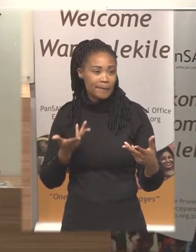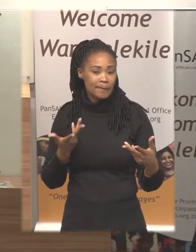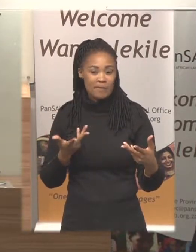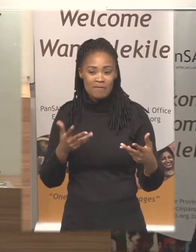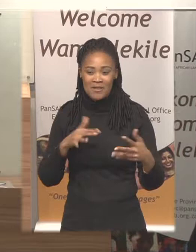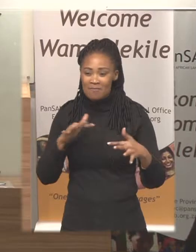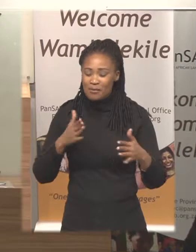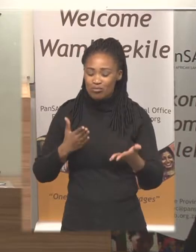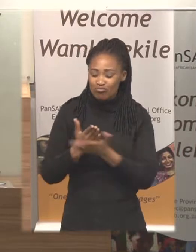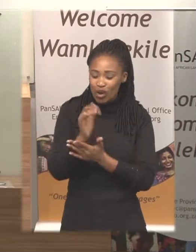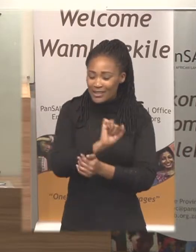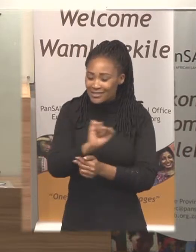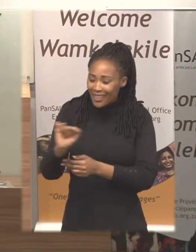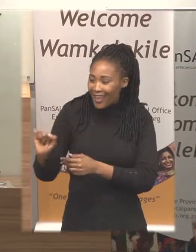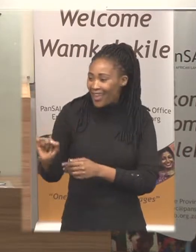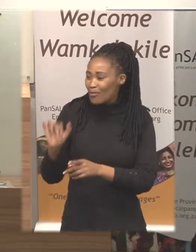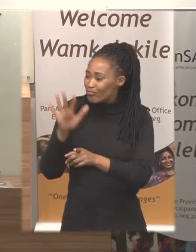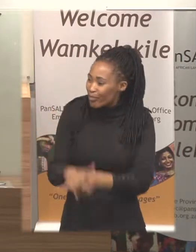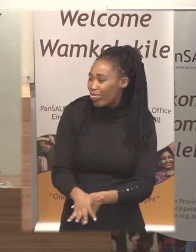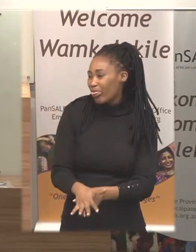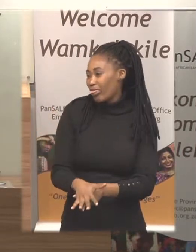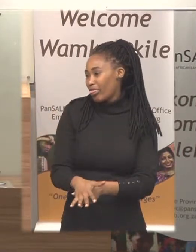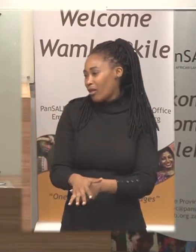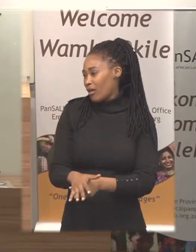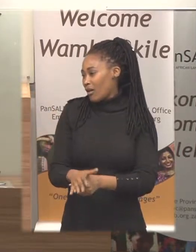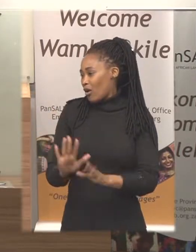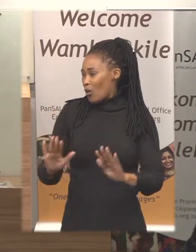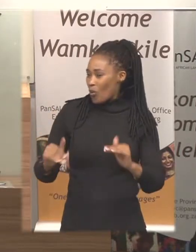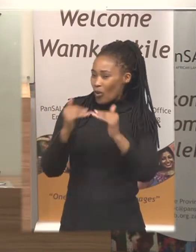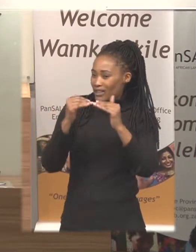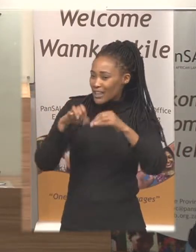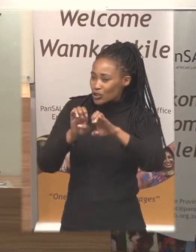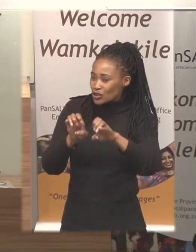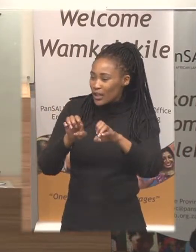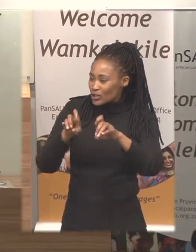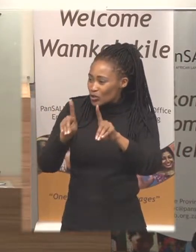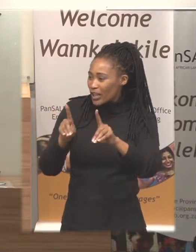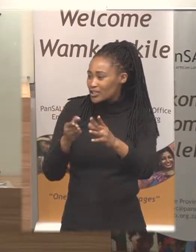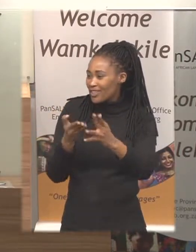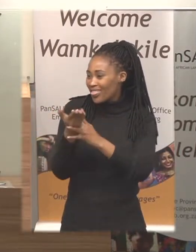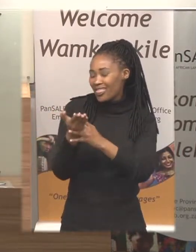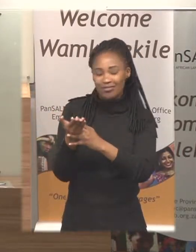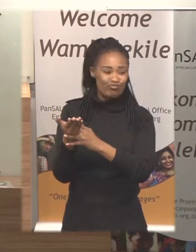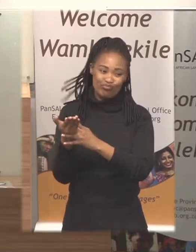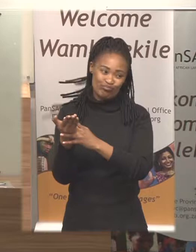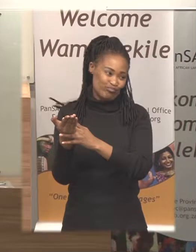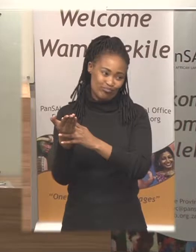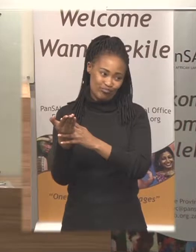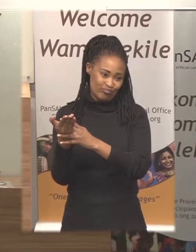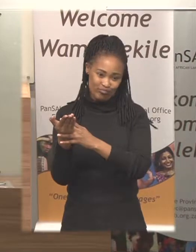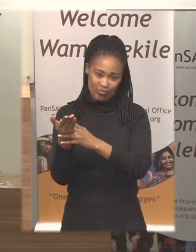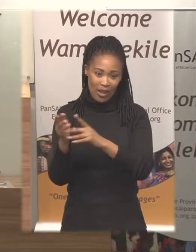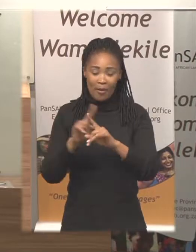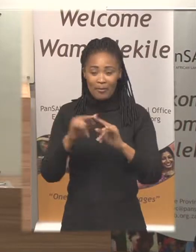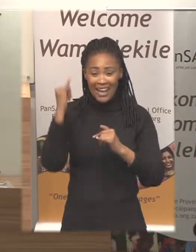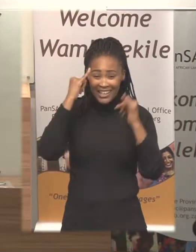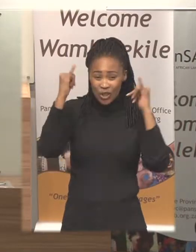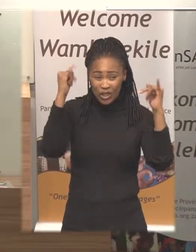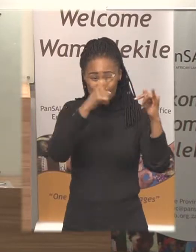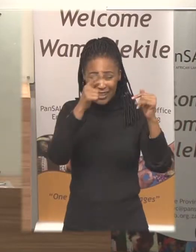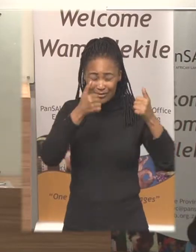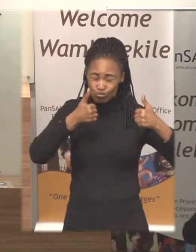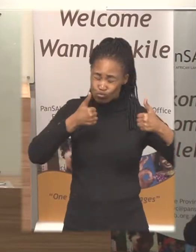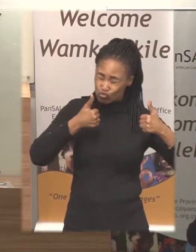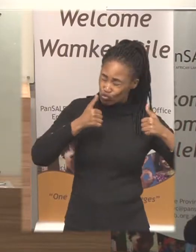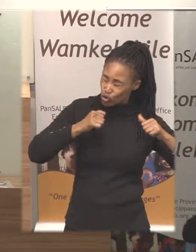people's rights to quality education on a daily basis. And yet, because those ideologies have got such a stronghold,